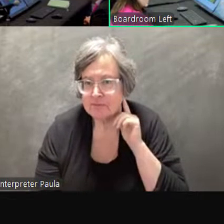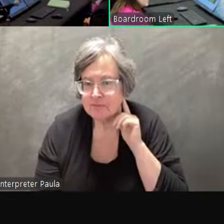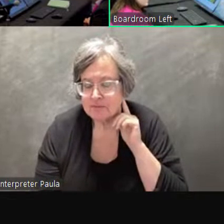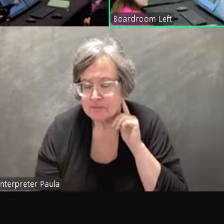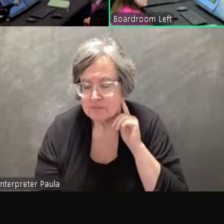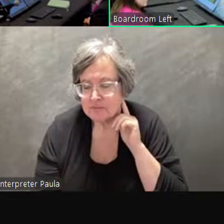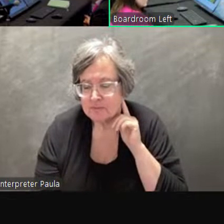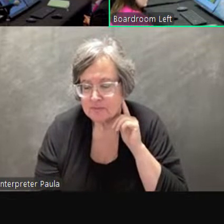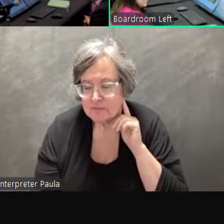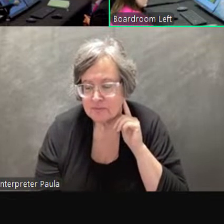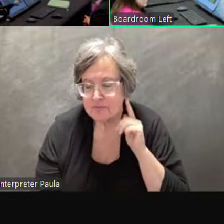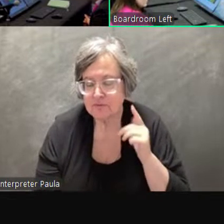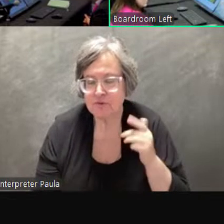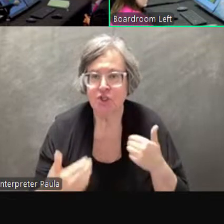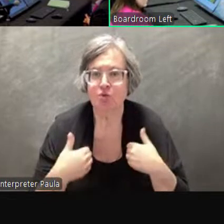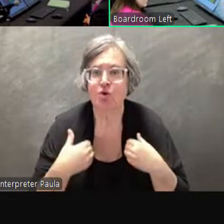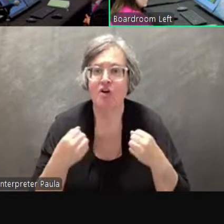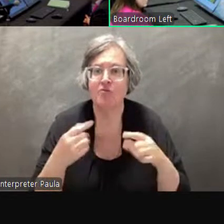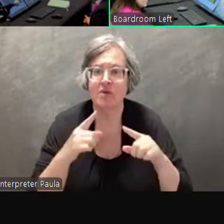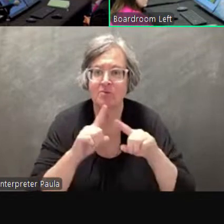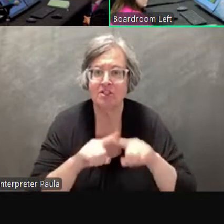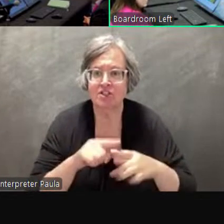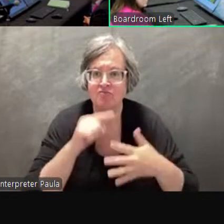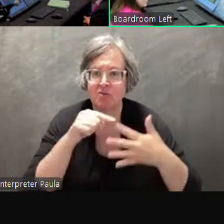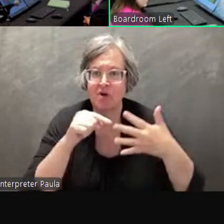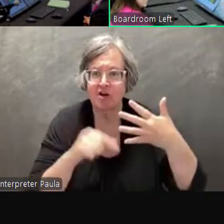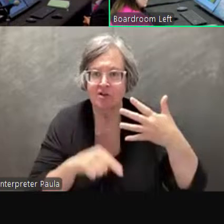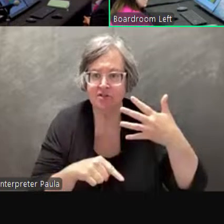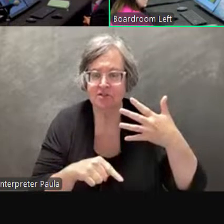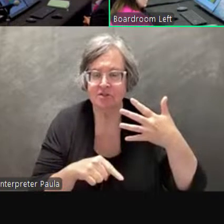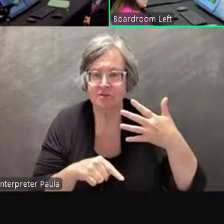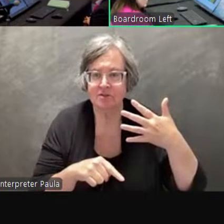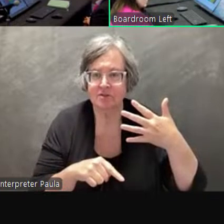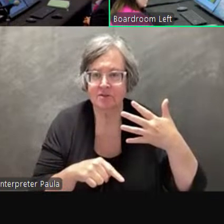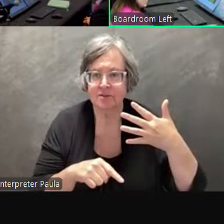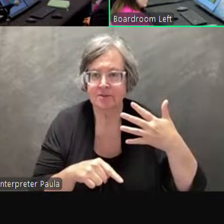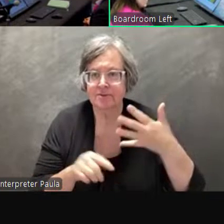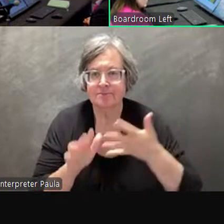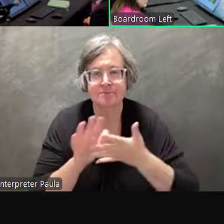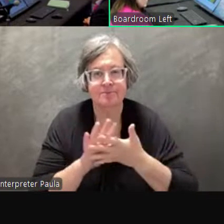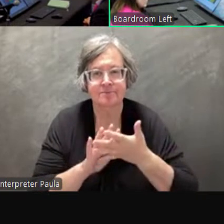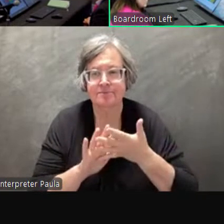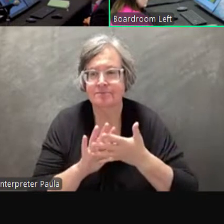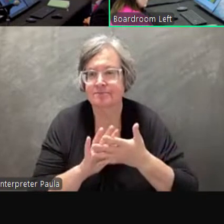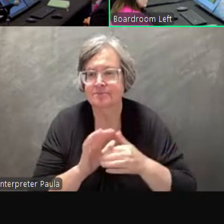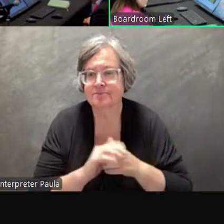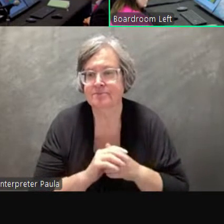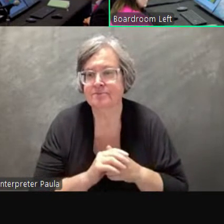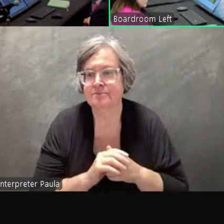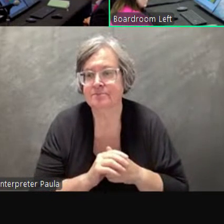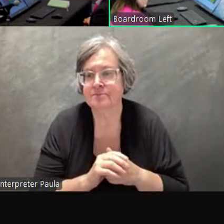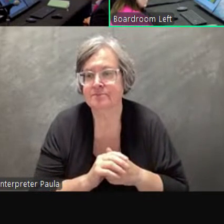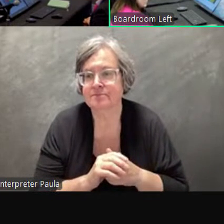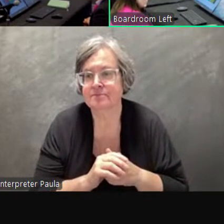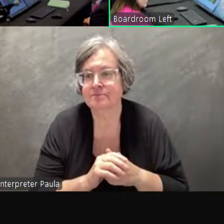There are multifaceted aspects of it. I covered a small portion of it.